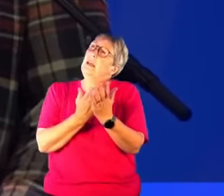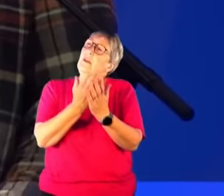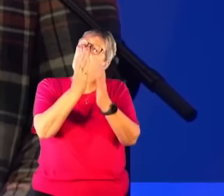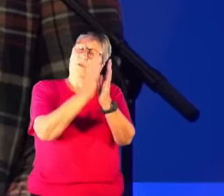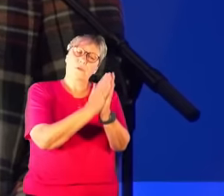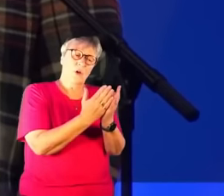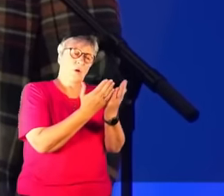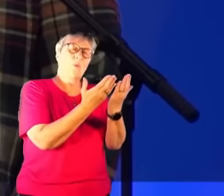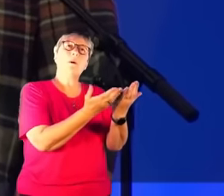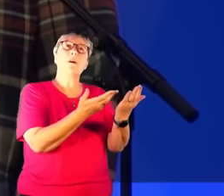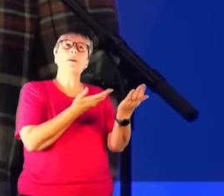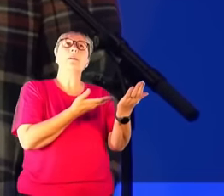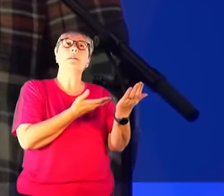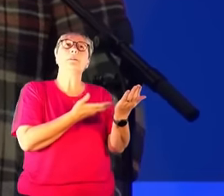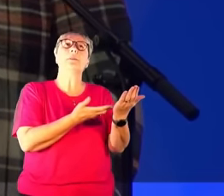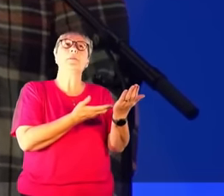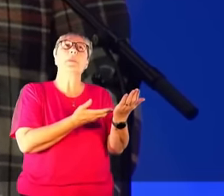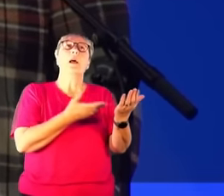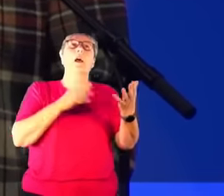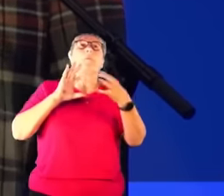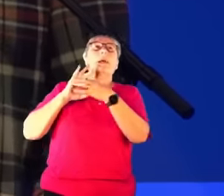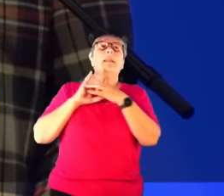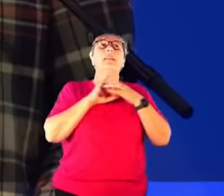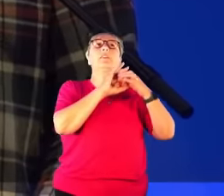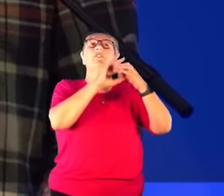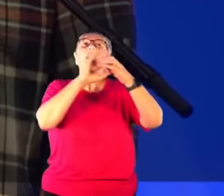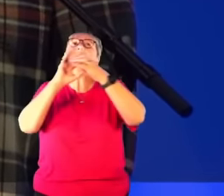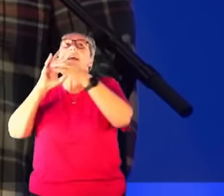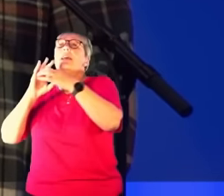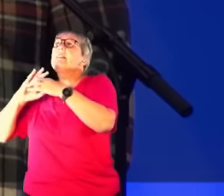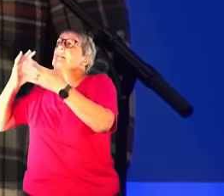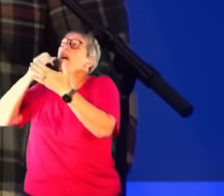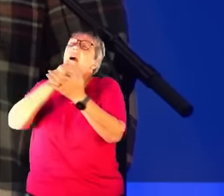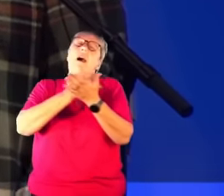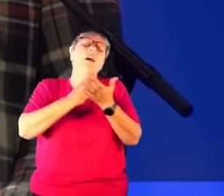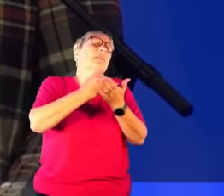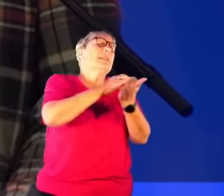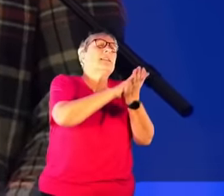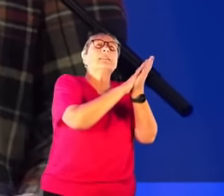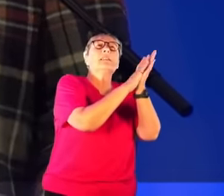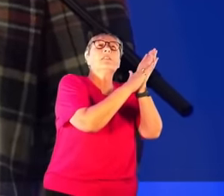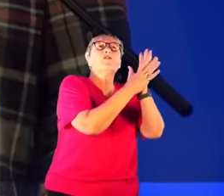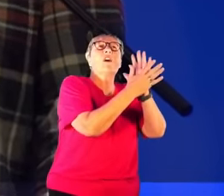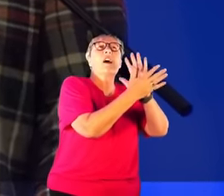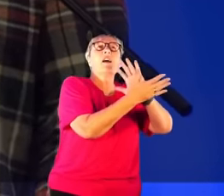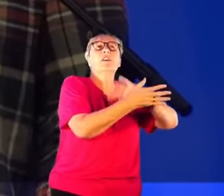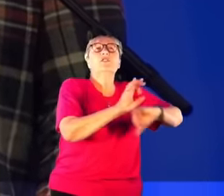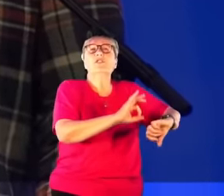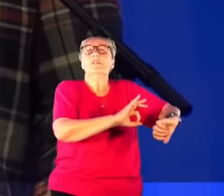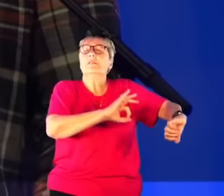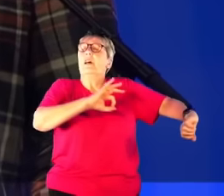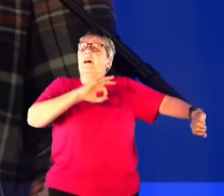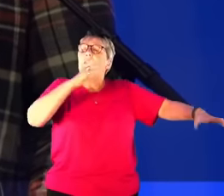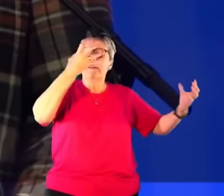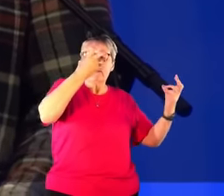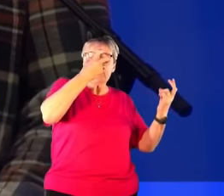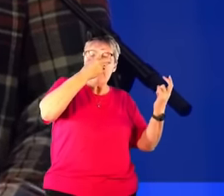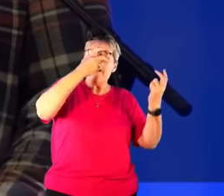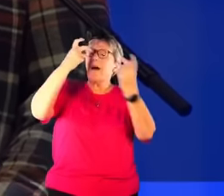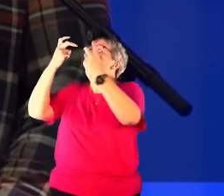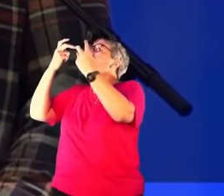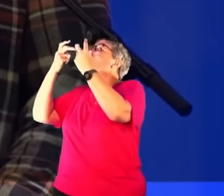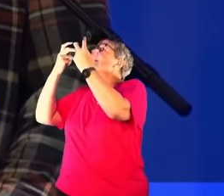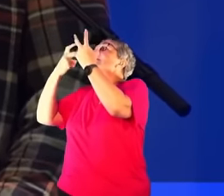holy through your word. Break the chains of sin's destruction,